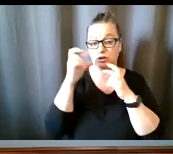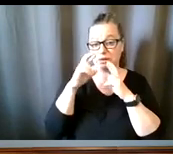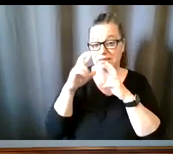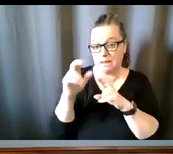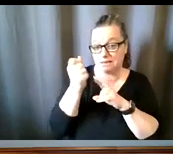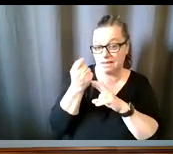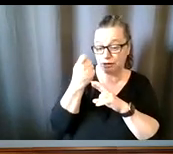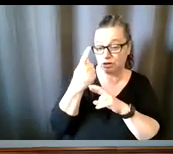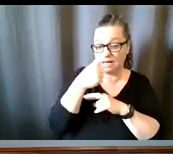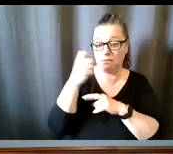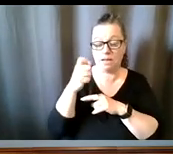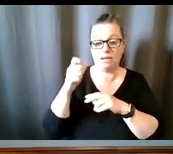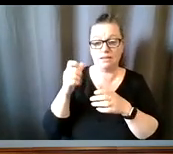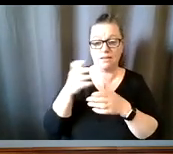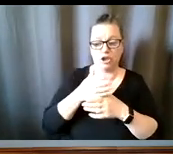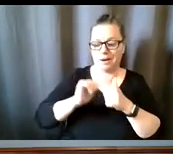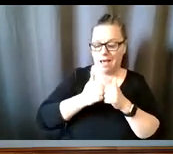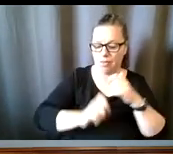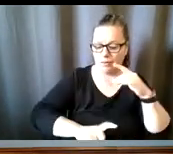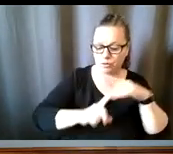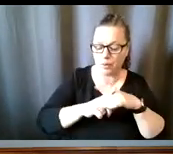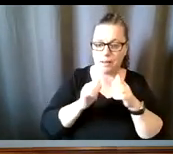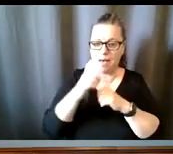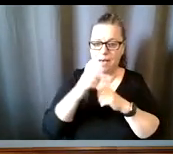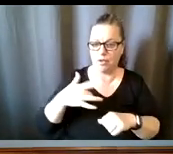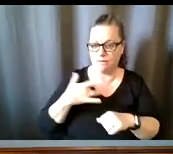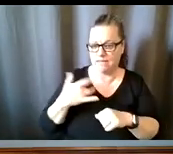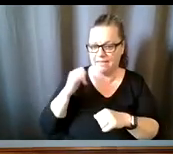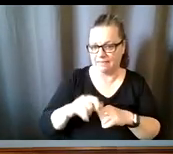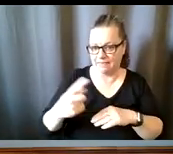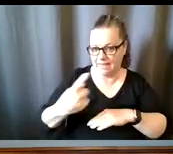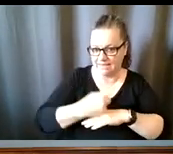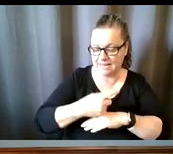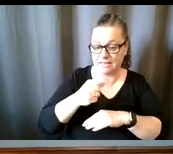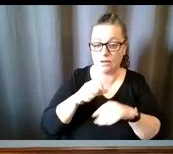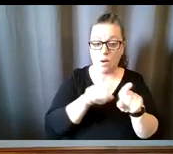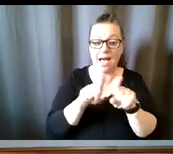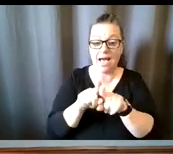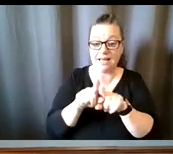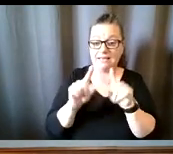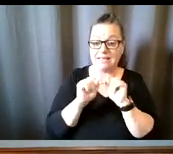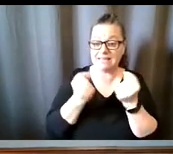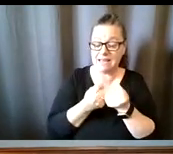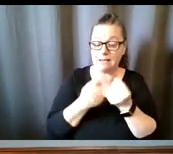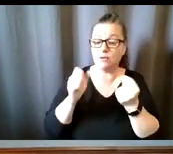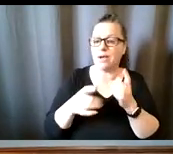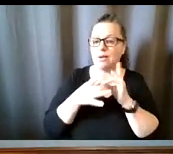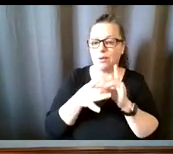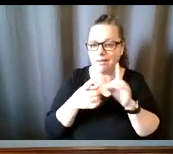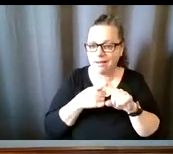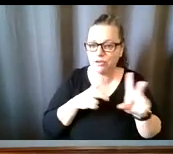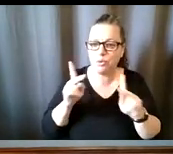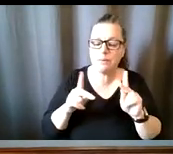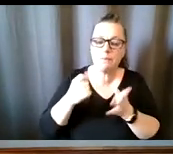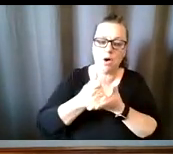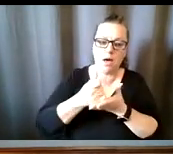up how they're showing up, how they're feeling that particular day. And so as a team, you can then relate to people, you can help them, you